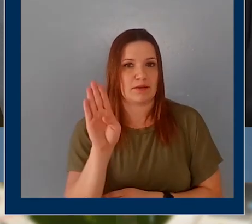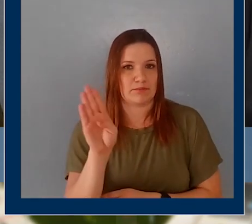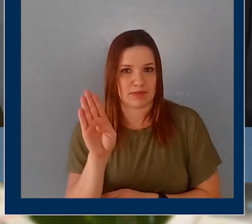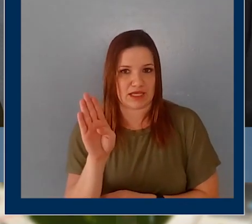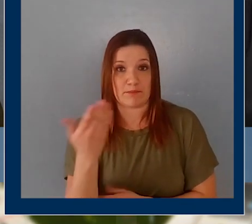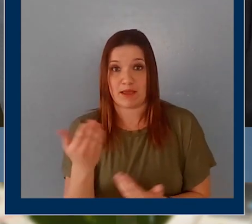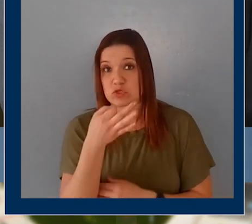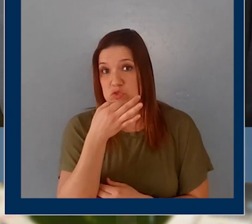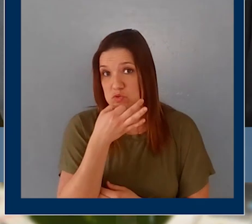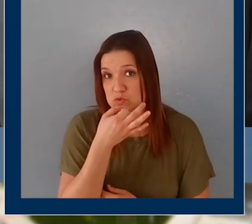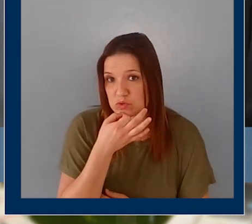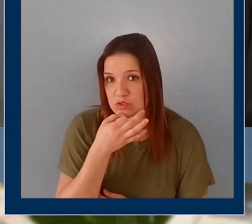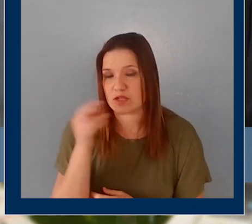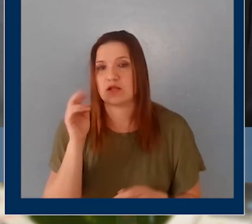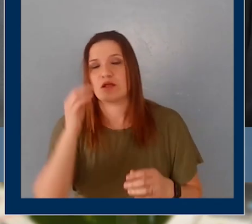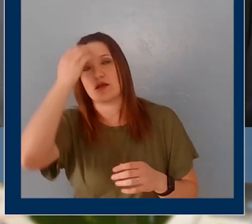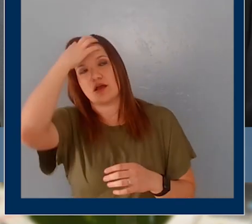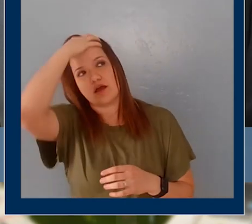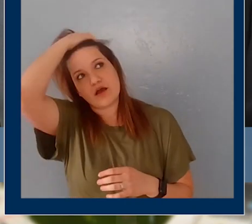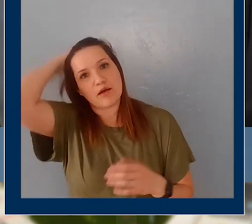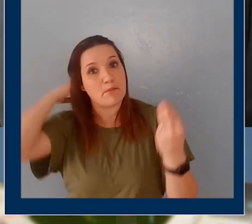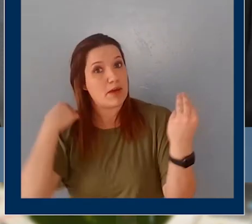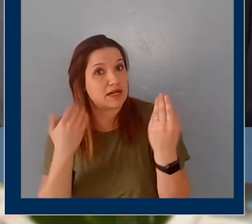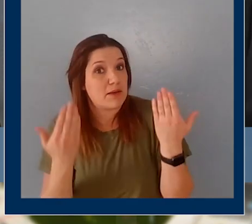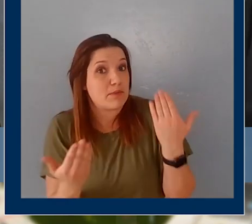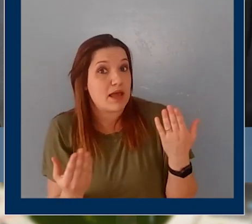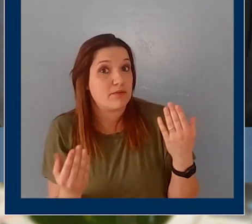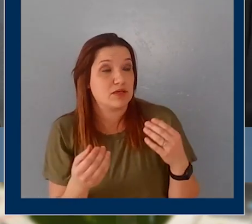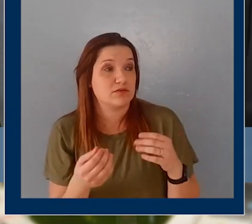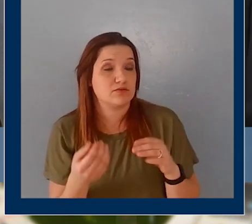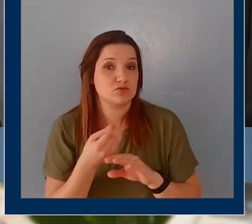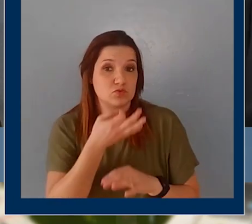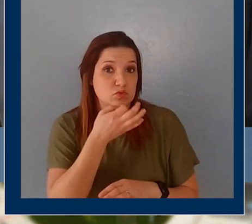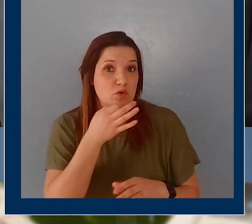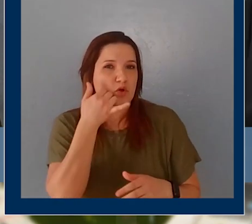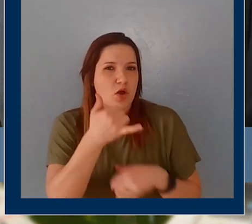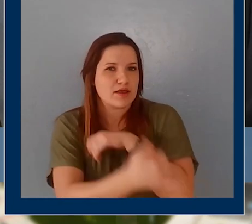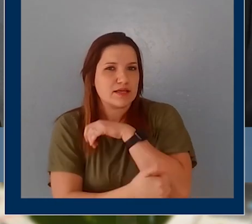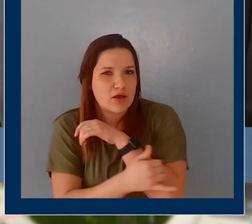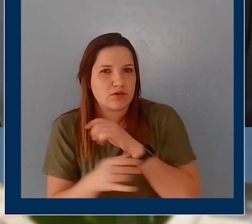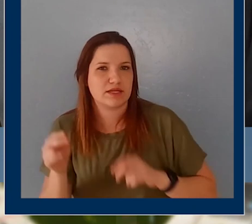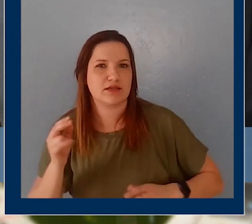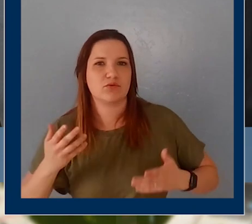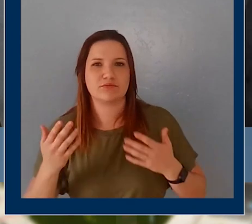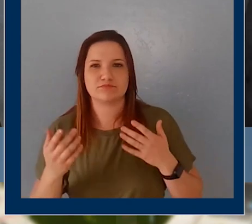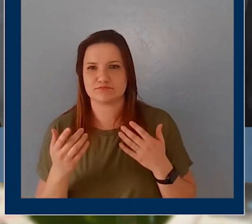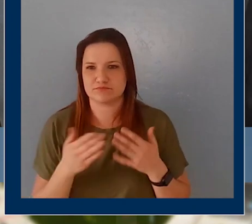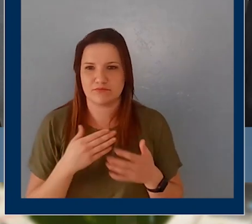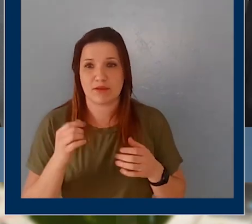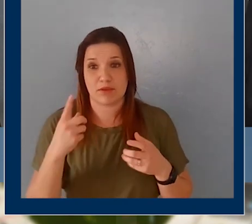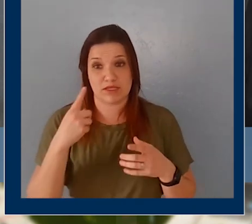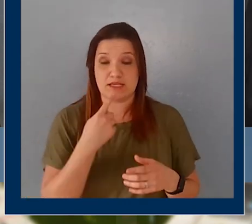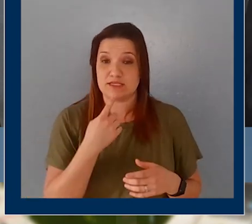stay tuned. I think you should monitor and call the county or monitor that website because